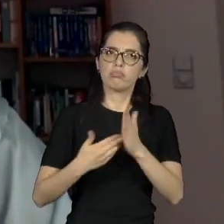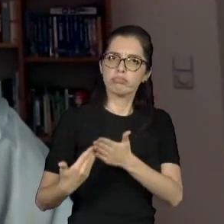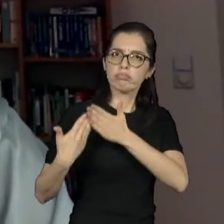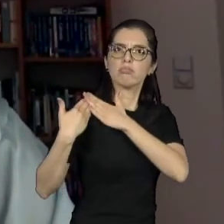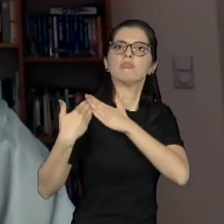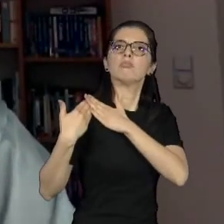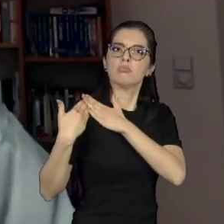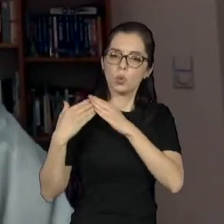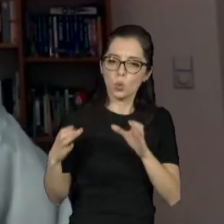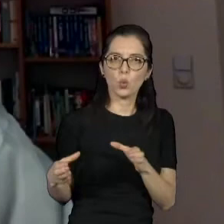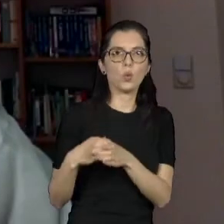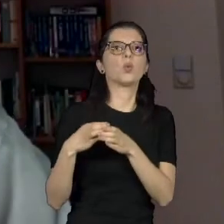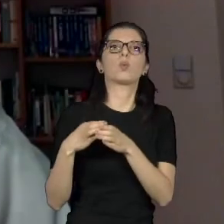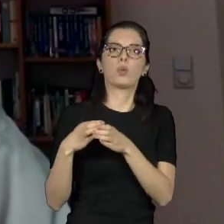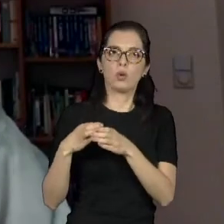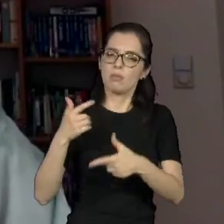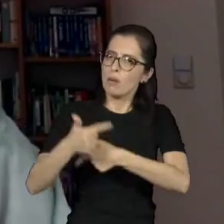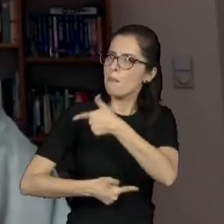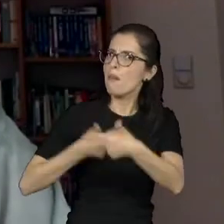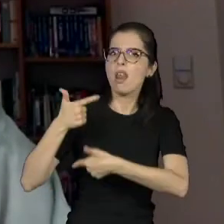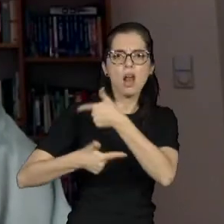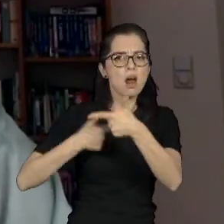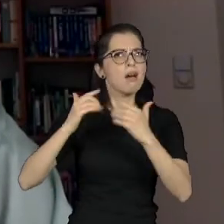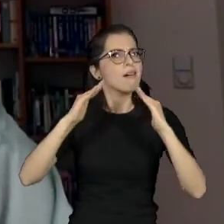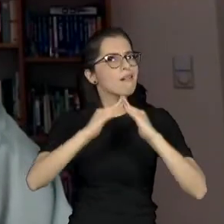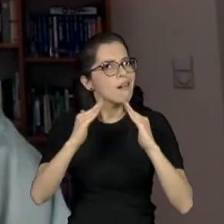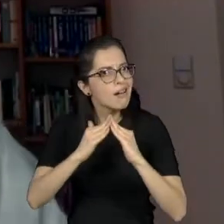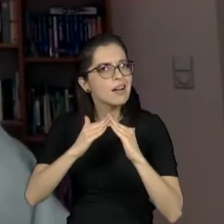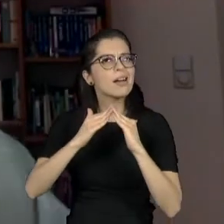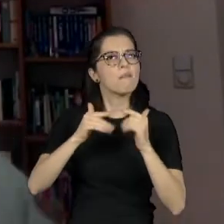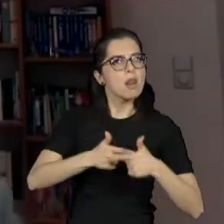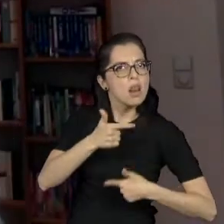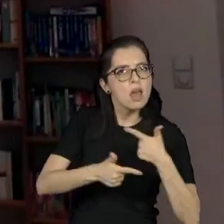own staff who had to all work from home.